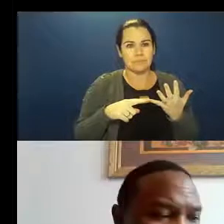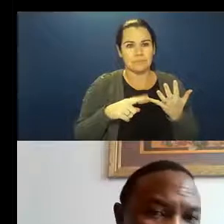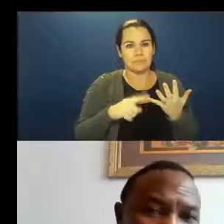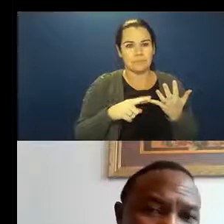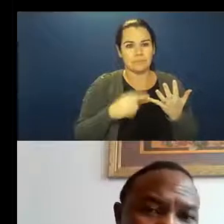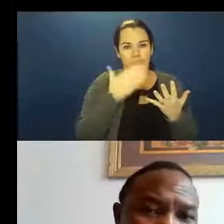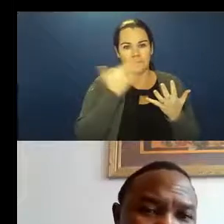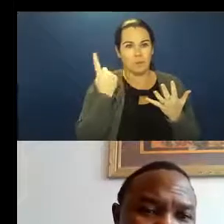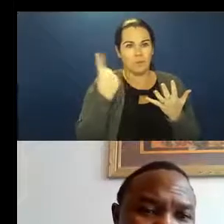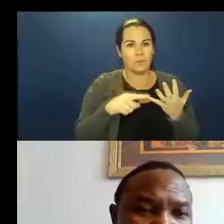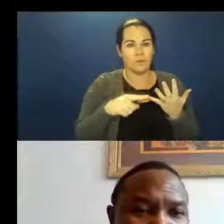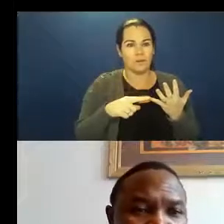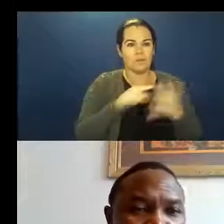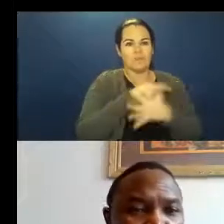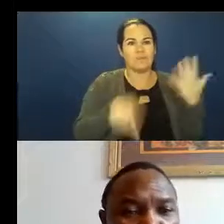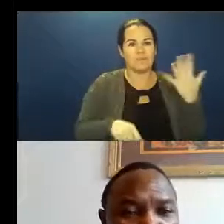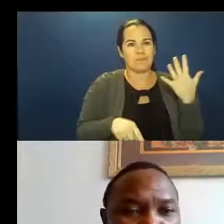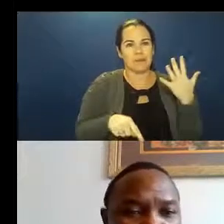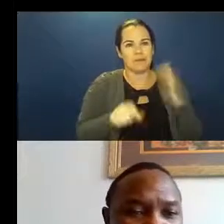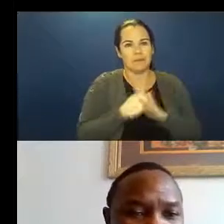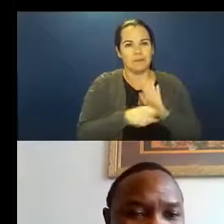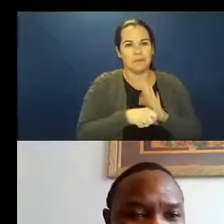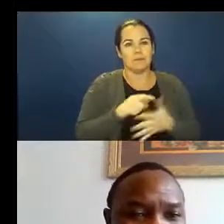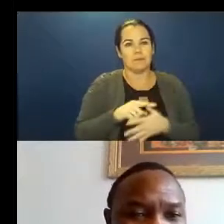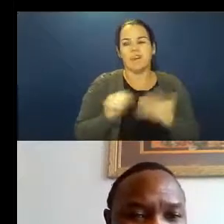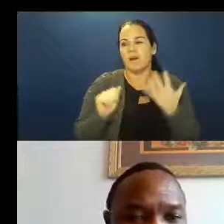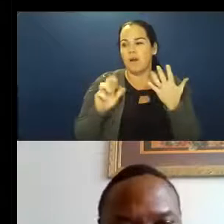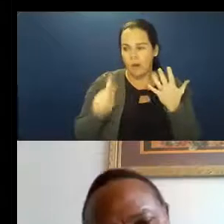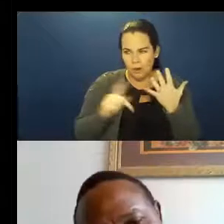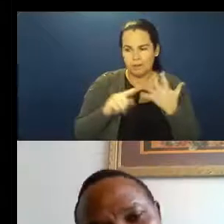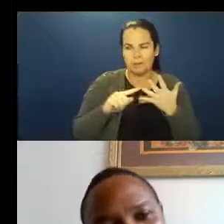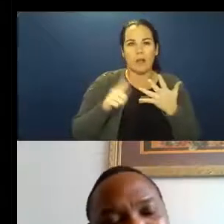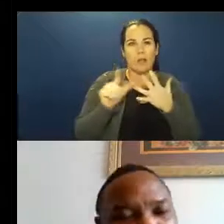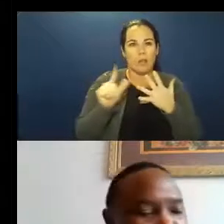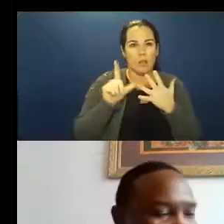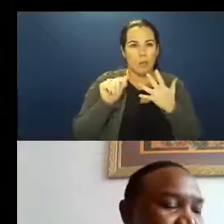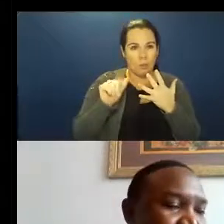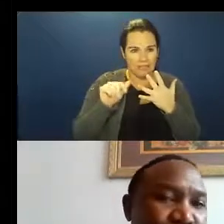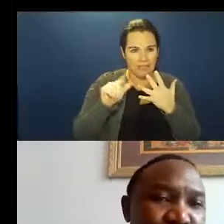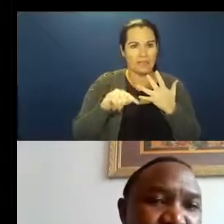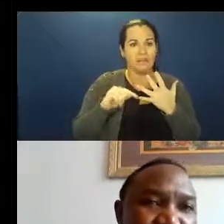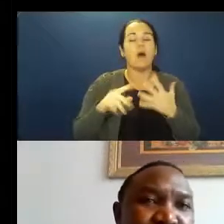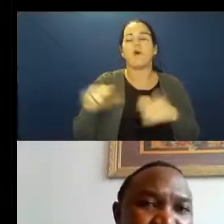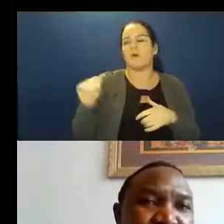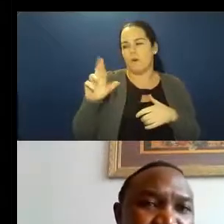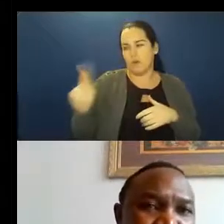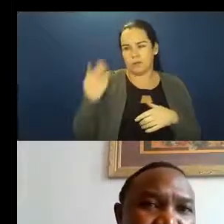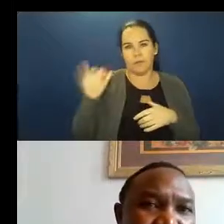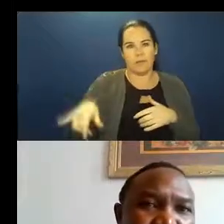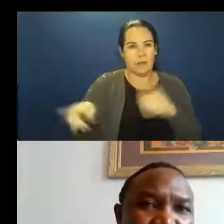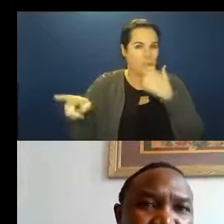the states. It's 5 states. Yeah, we have Arkansas, Louisiana. Yeah, Arkansas. That's what I was